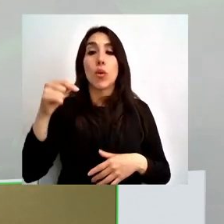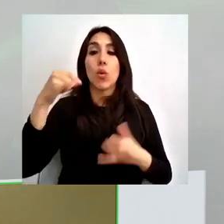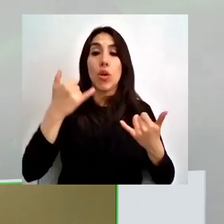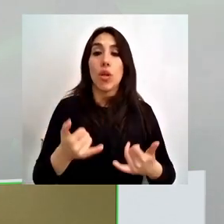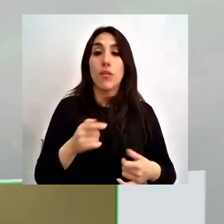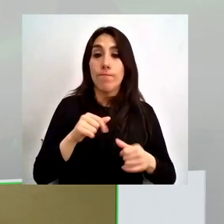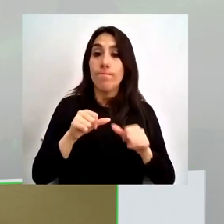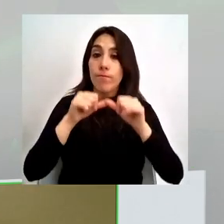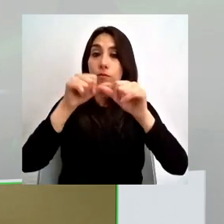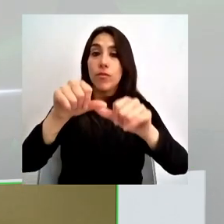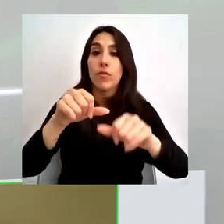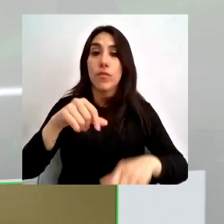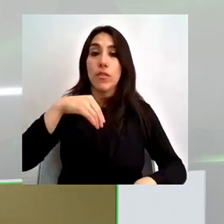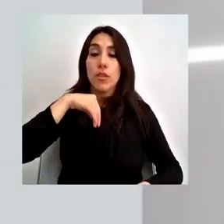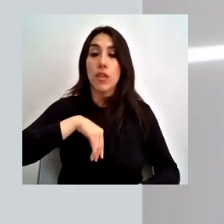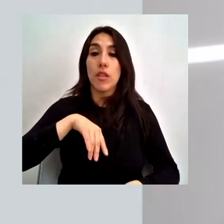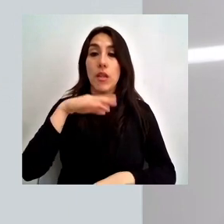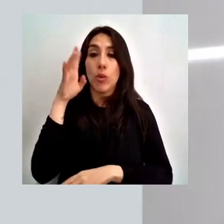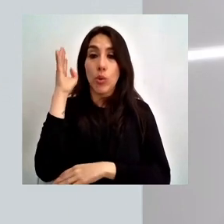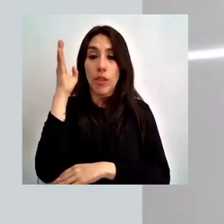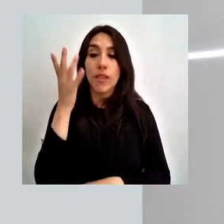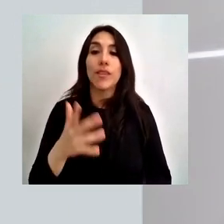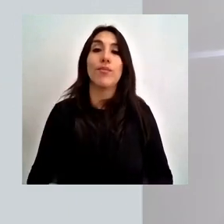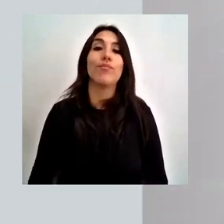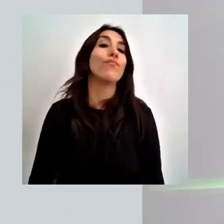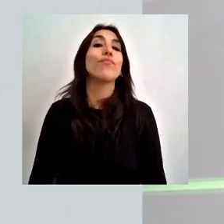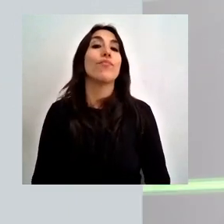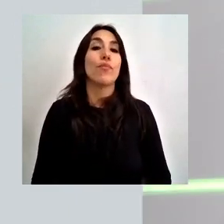And to continue with our blog, we will introduce our next guest.